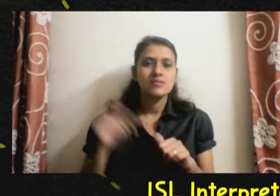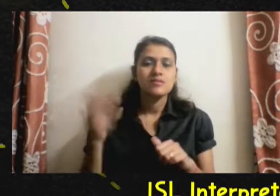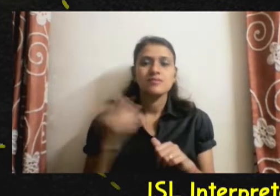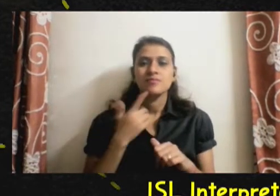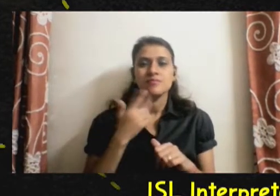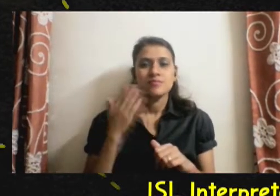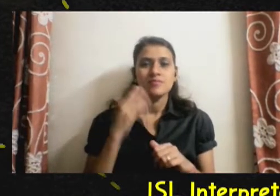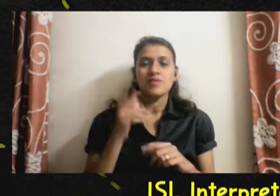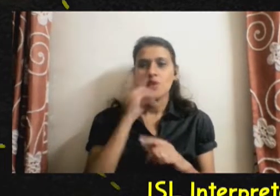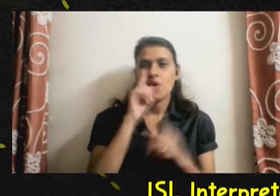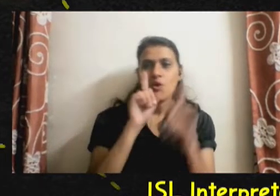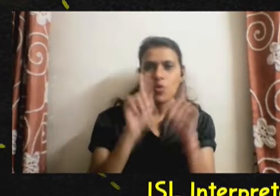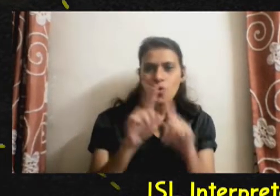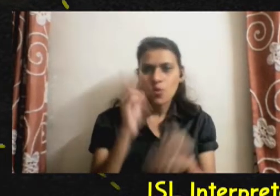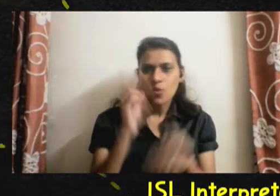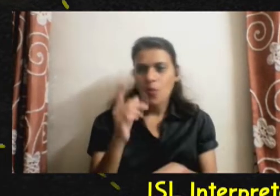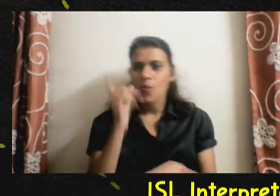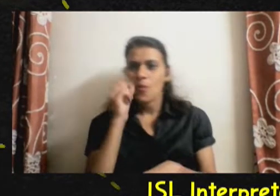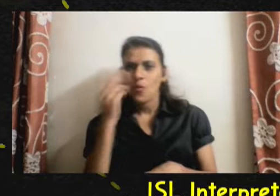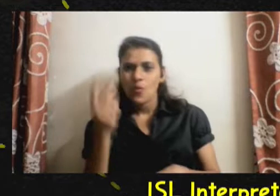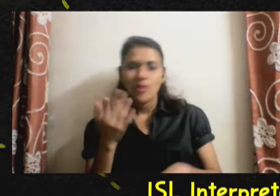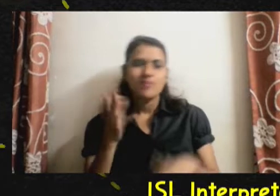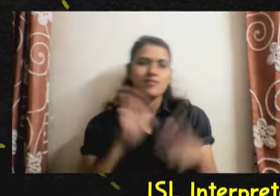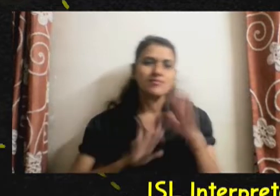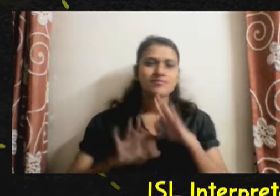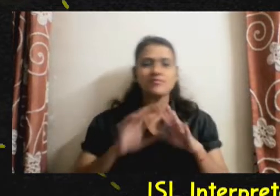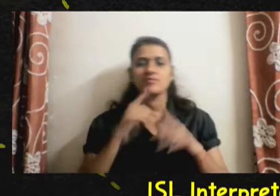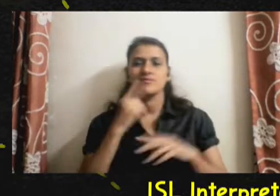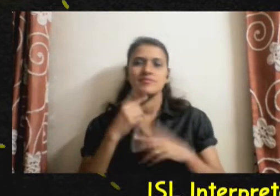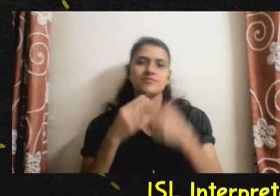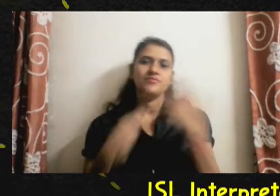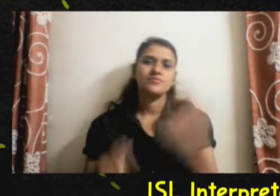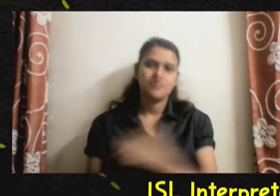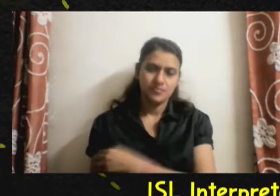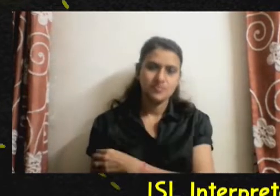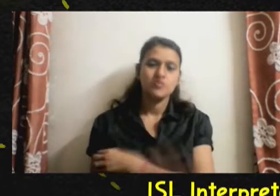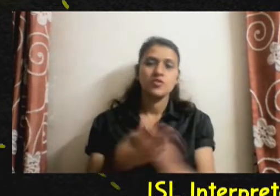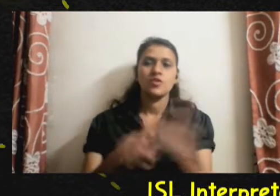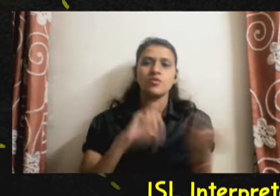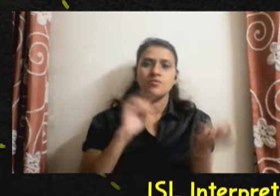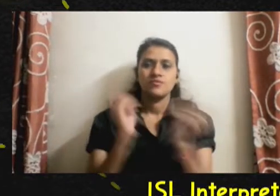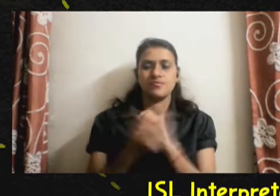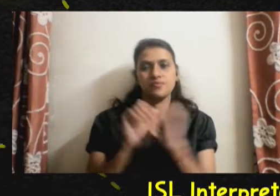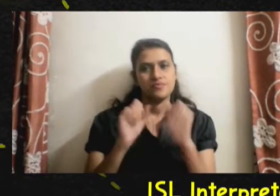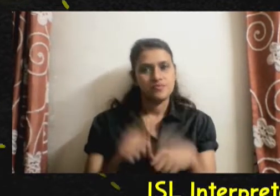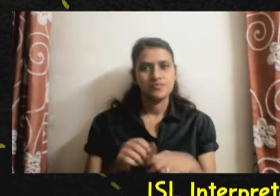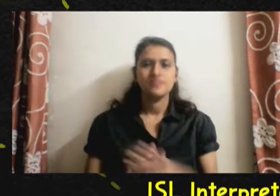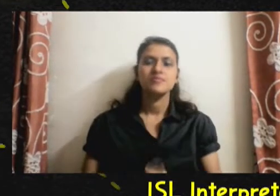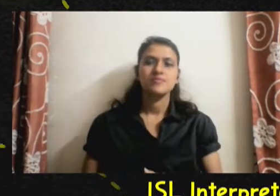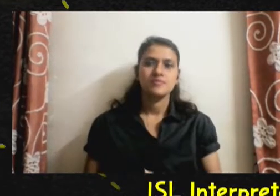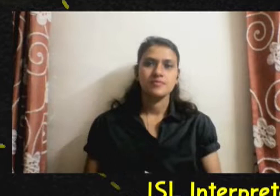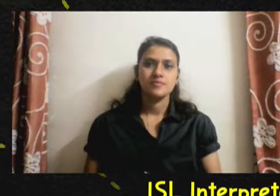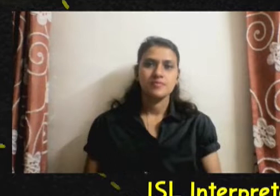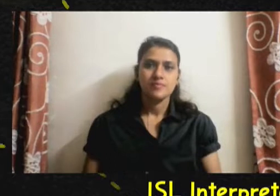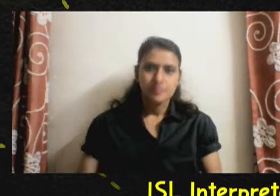is, you know, that people are looking for signals. So I think that's also a way that questions kind of